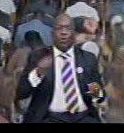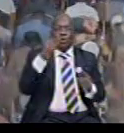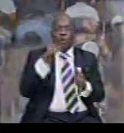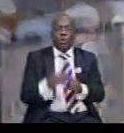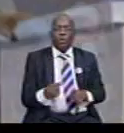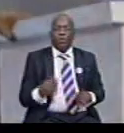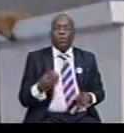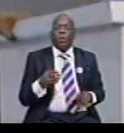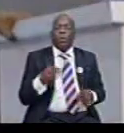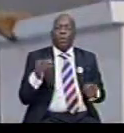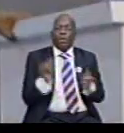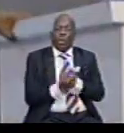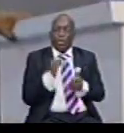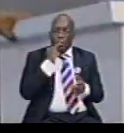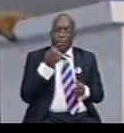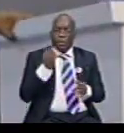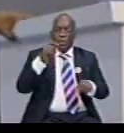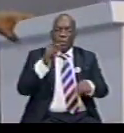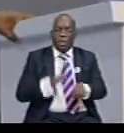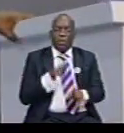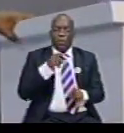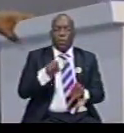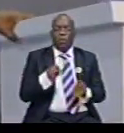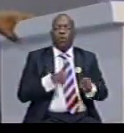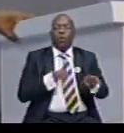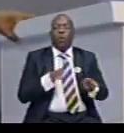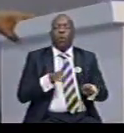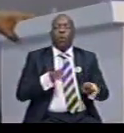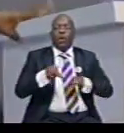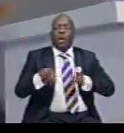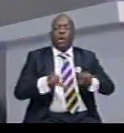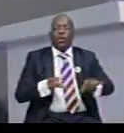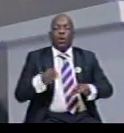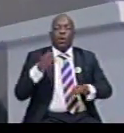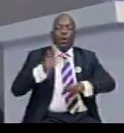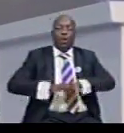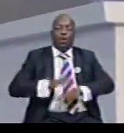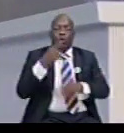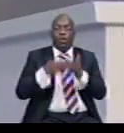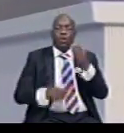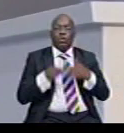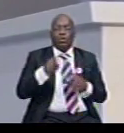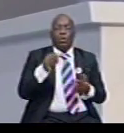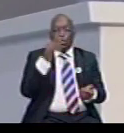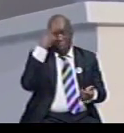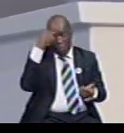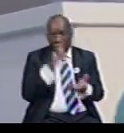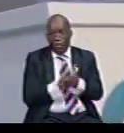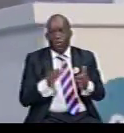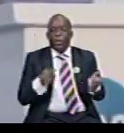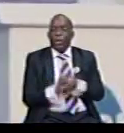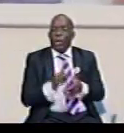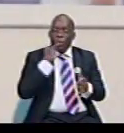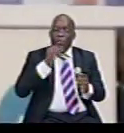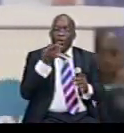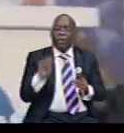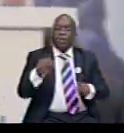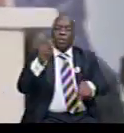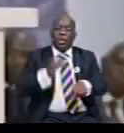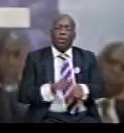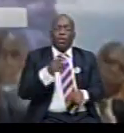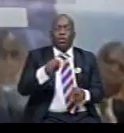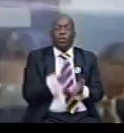you act on what you know and believe, that the time you'll be saved. Because it says, at the days of